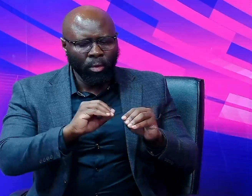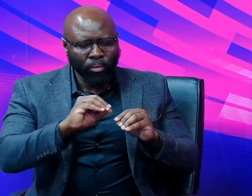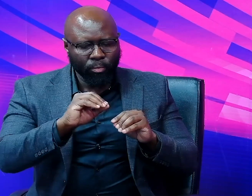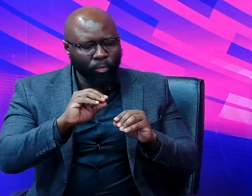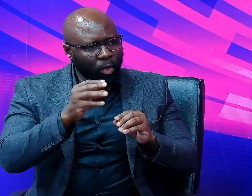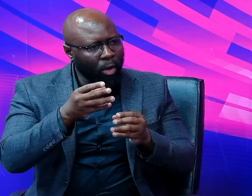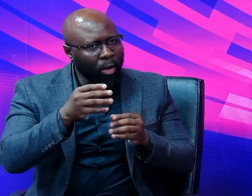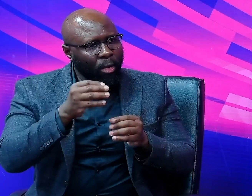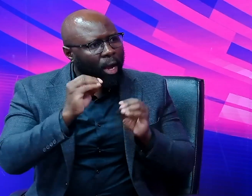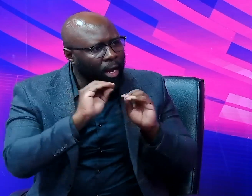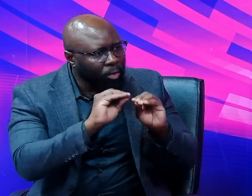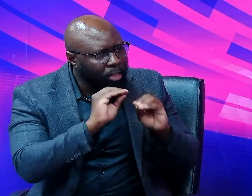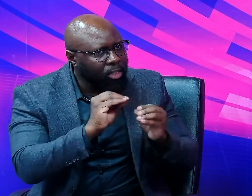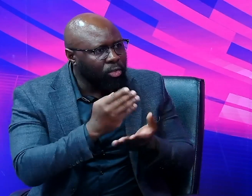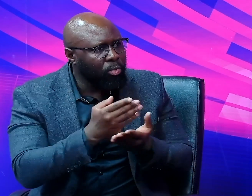cannot teach you